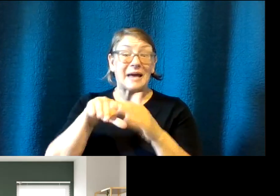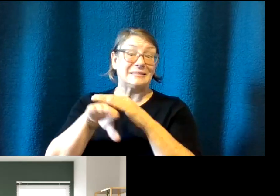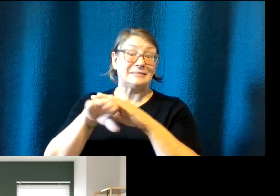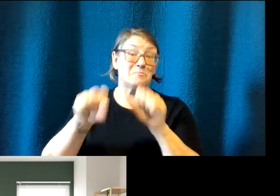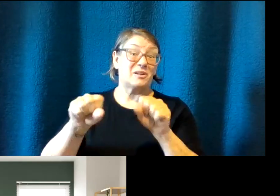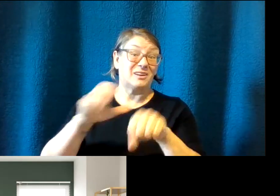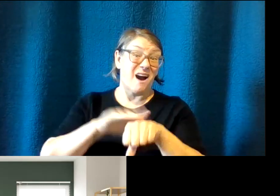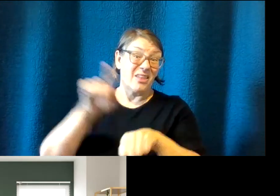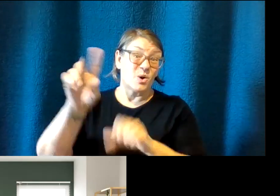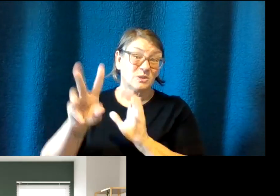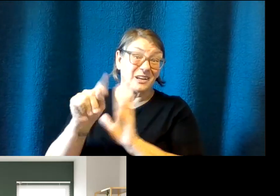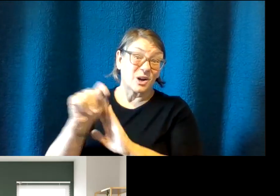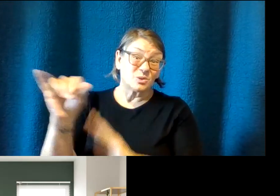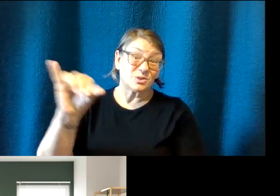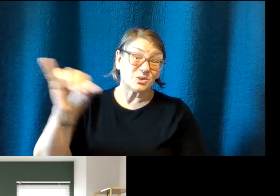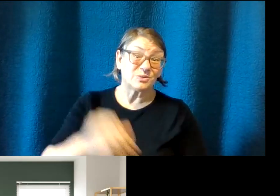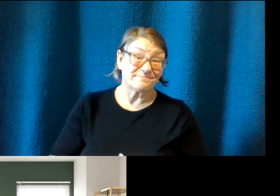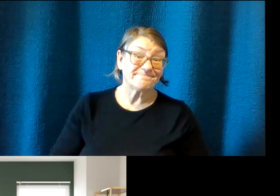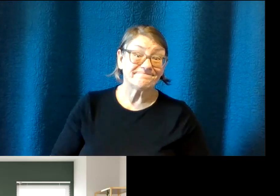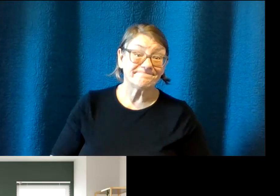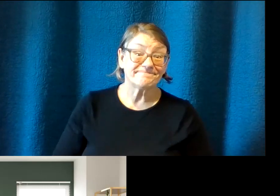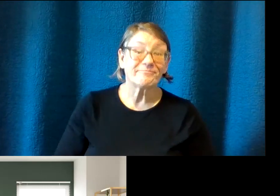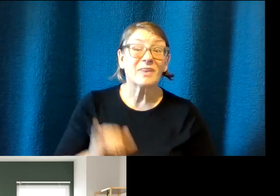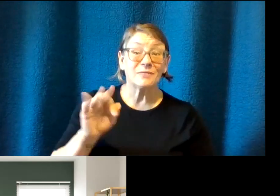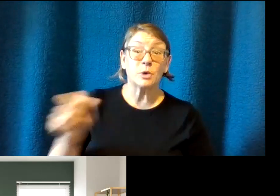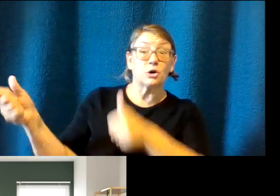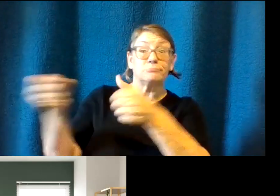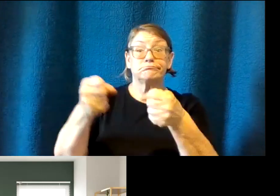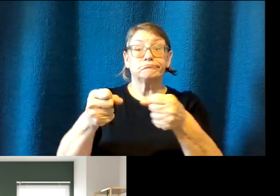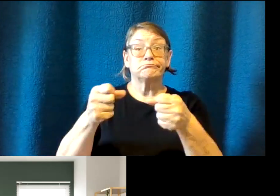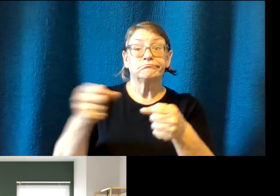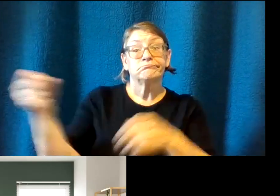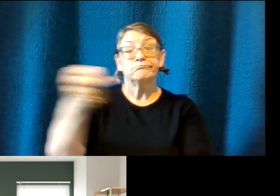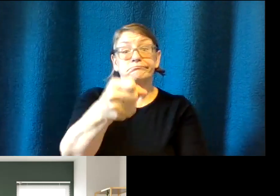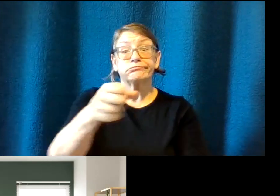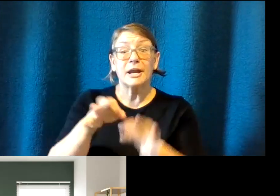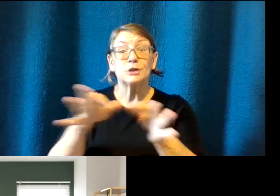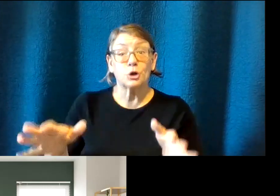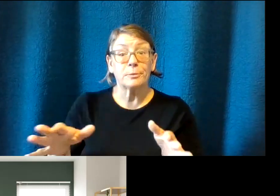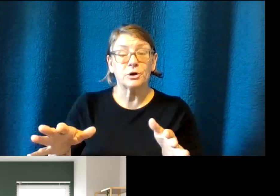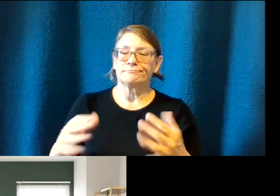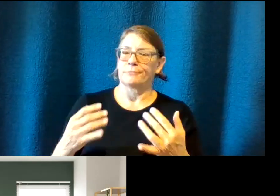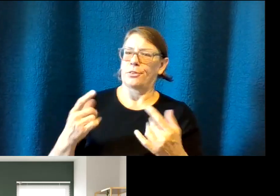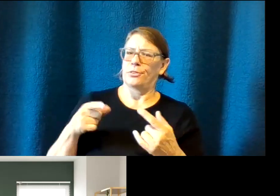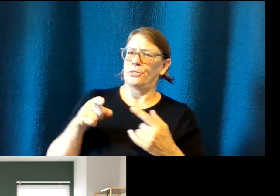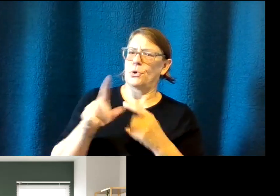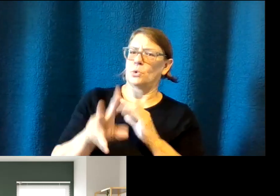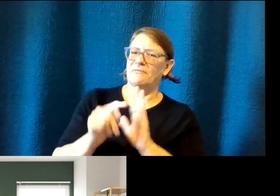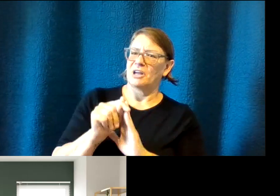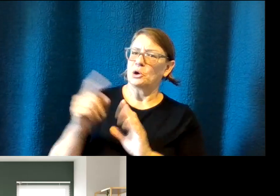accessibility on those as well. And if we can have an interpreter to start, those right now have been